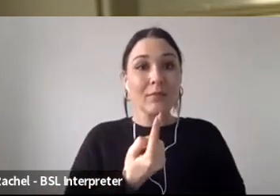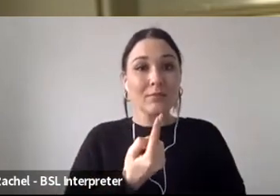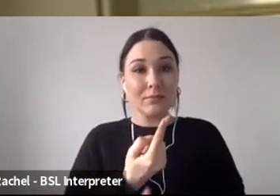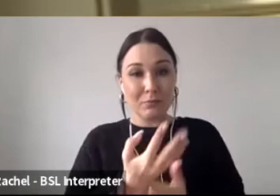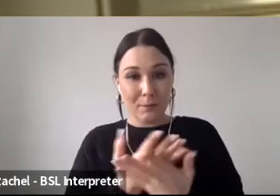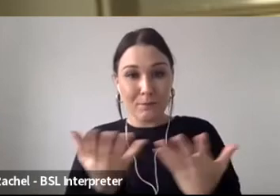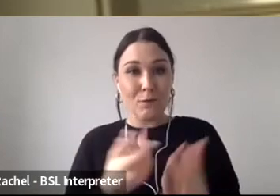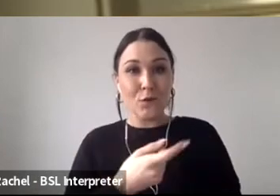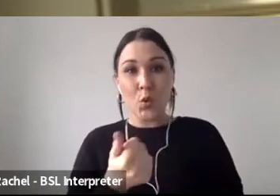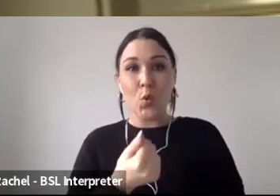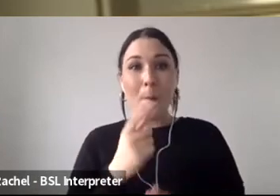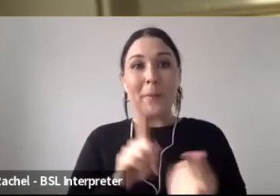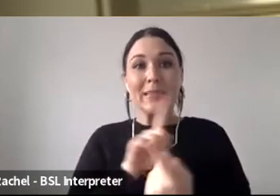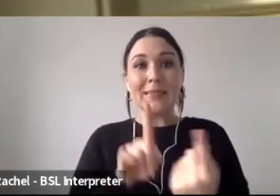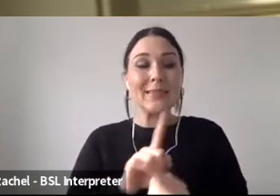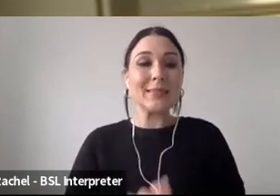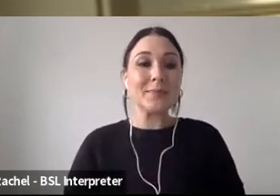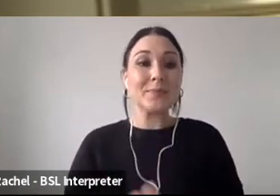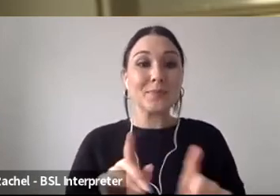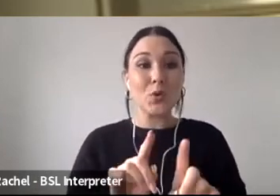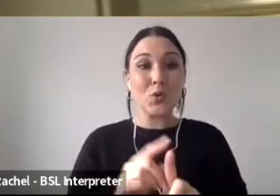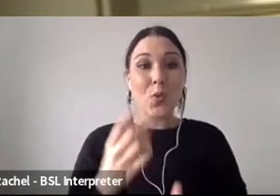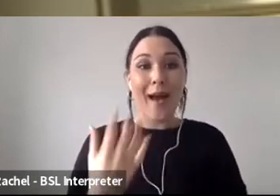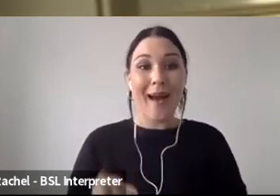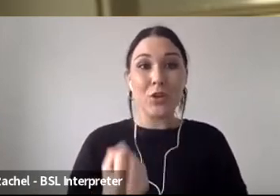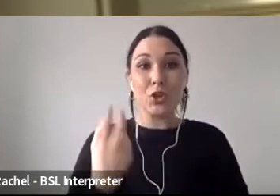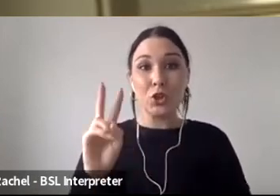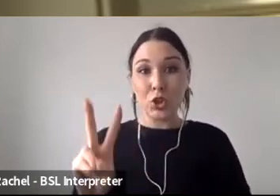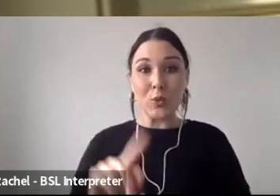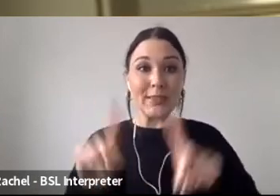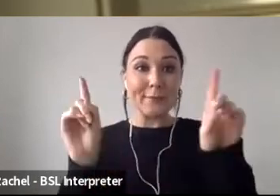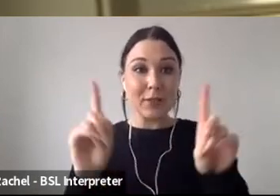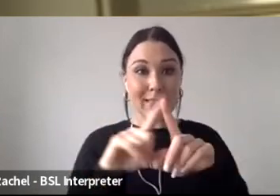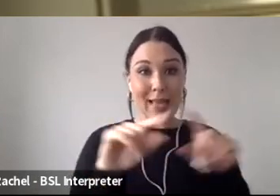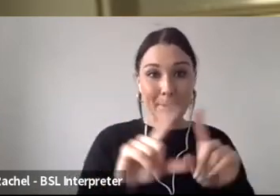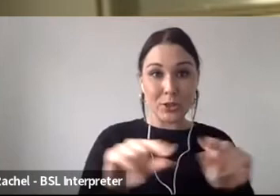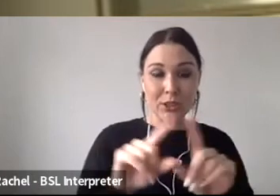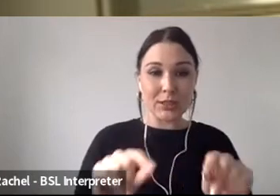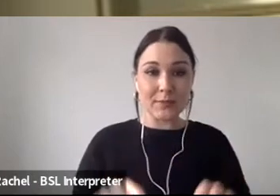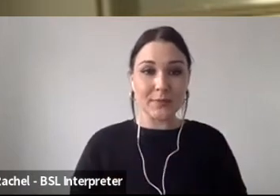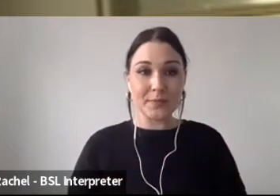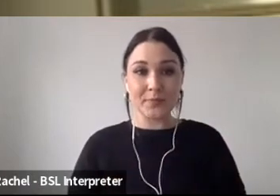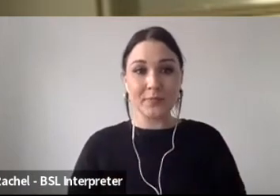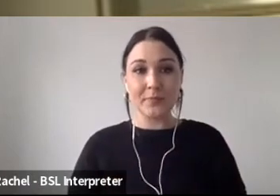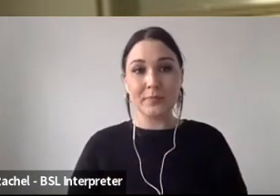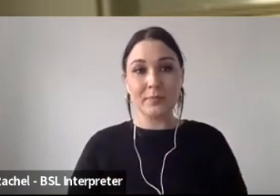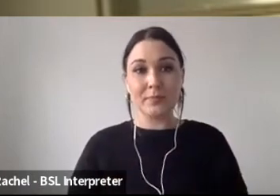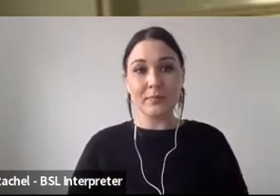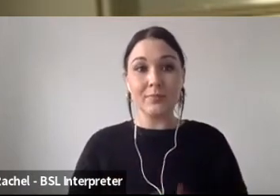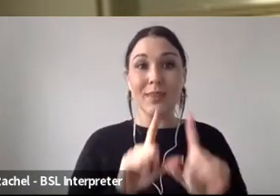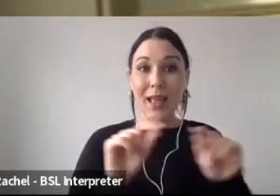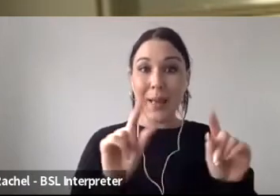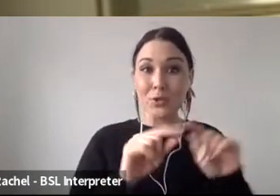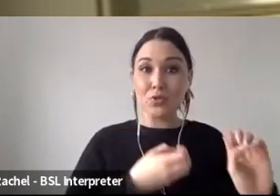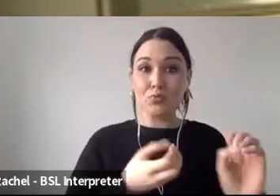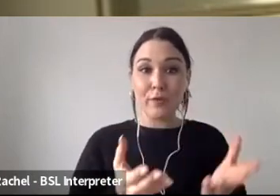I also have two types of caption. One is caption that are provided by